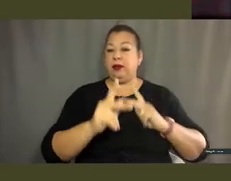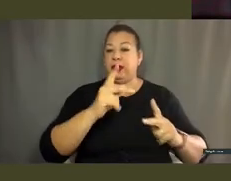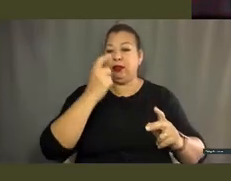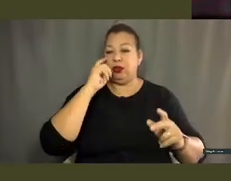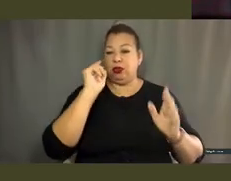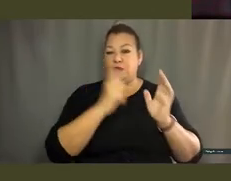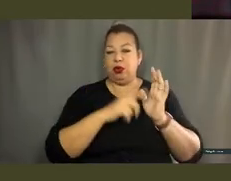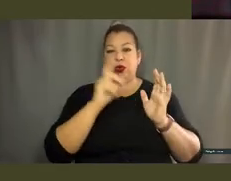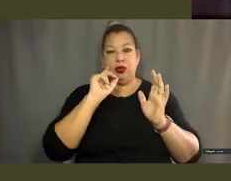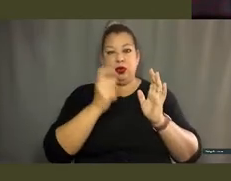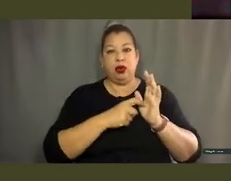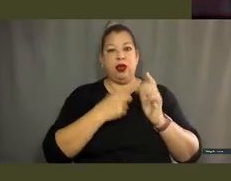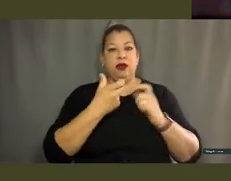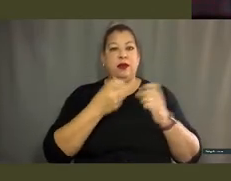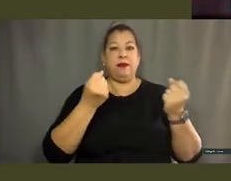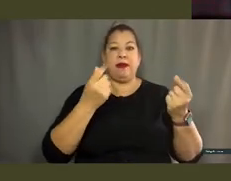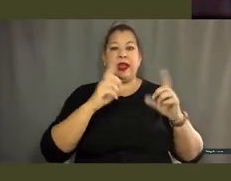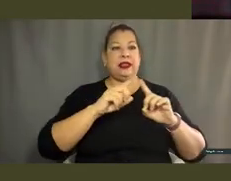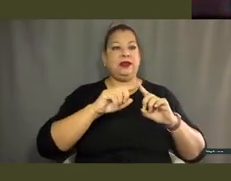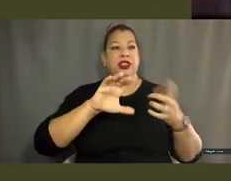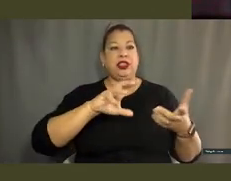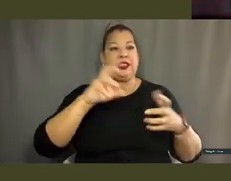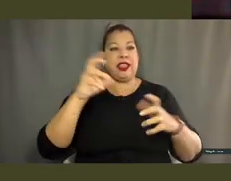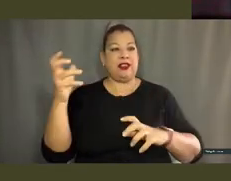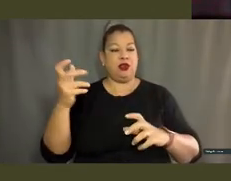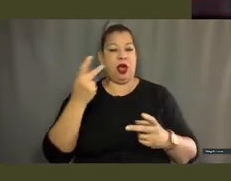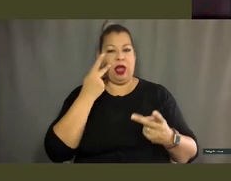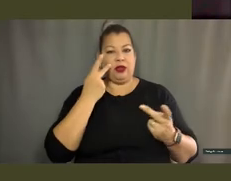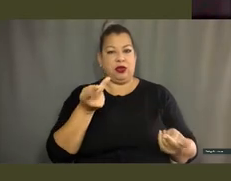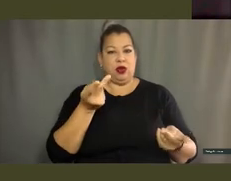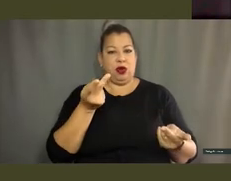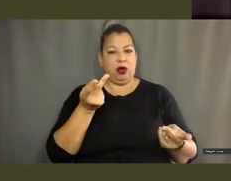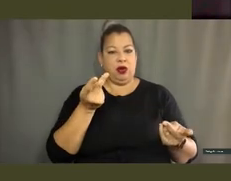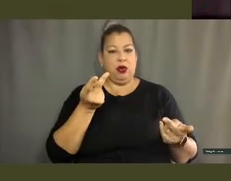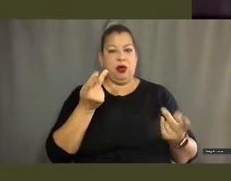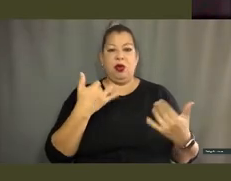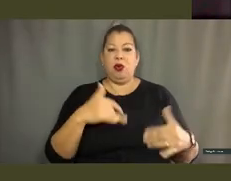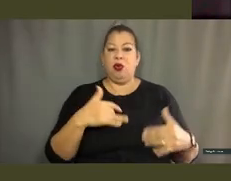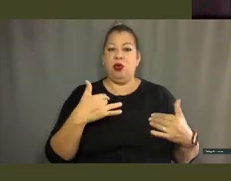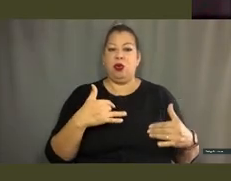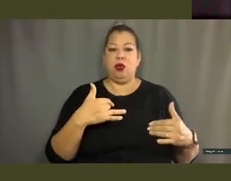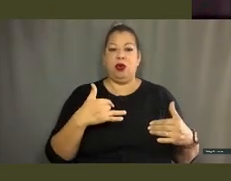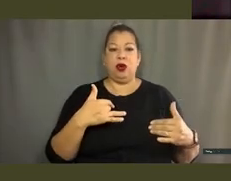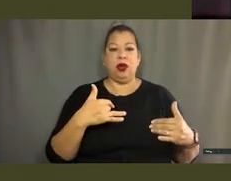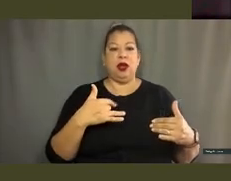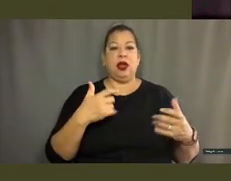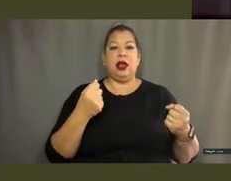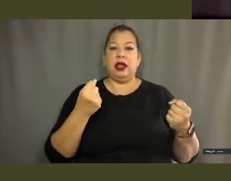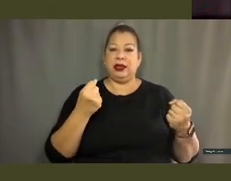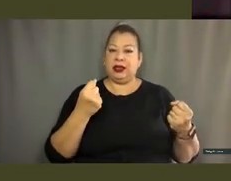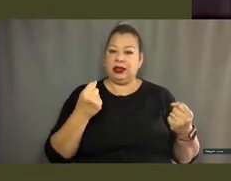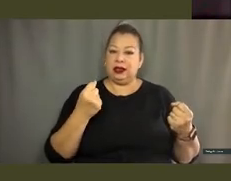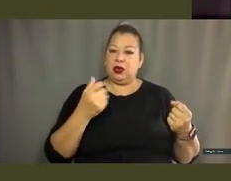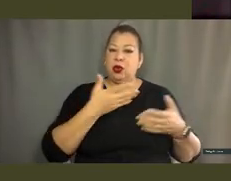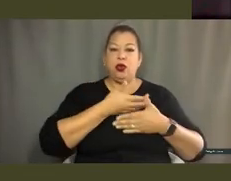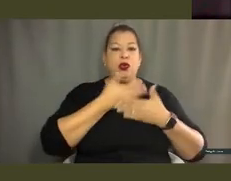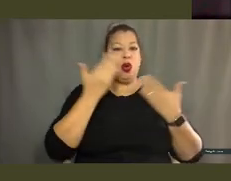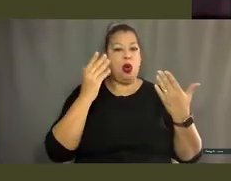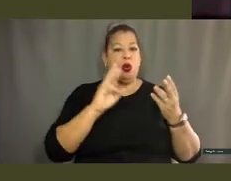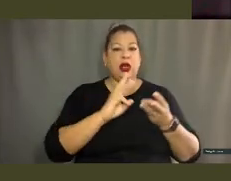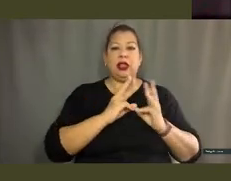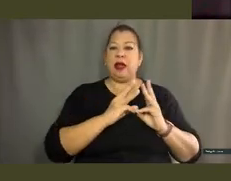disaster. And I saw that there's a low level of climate education, that the fact that you're educated